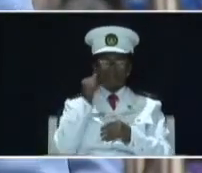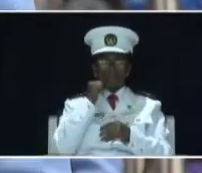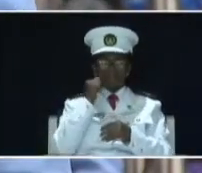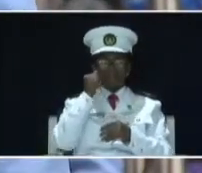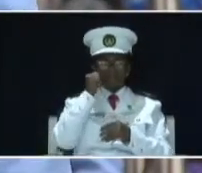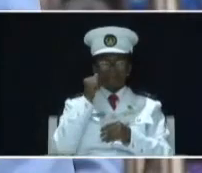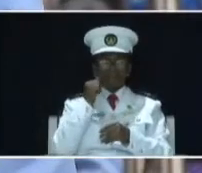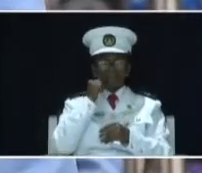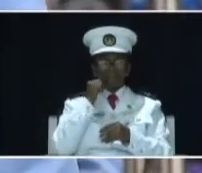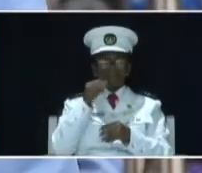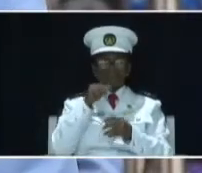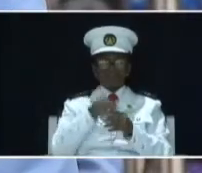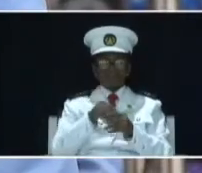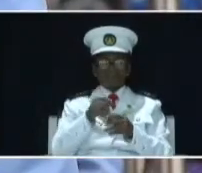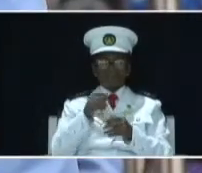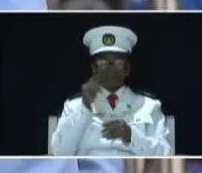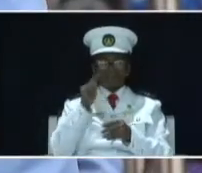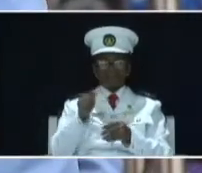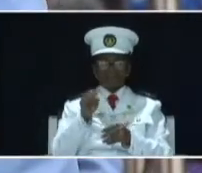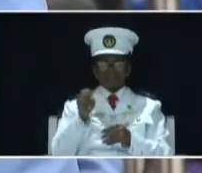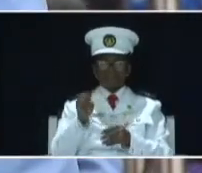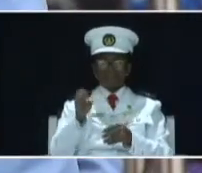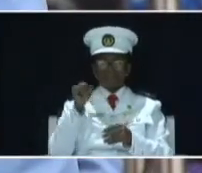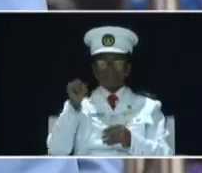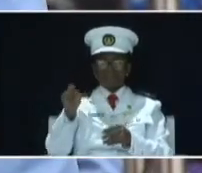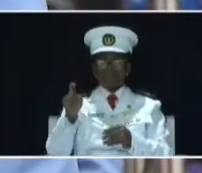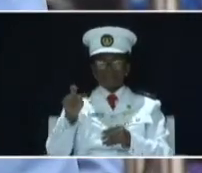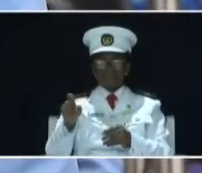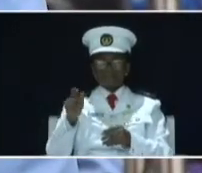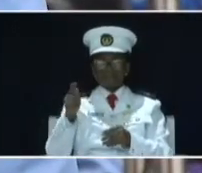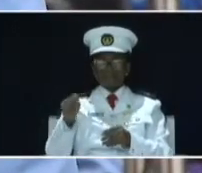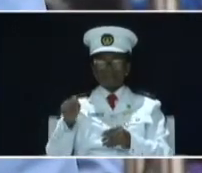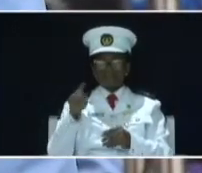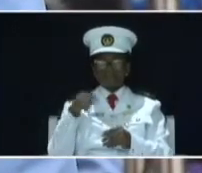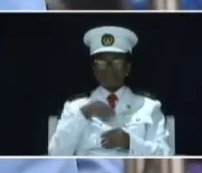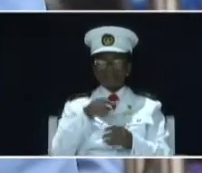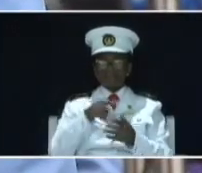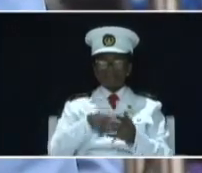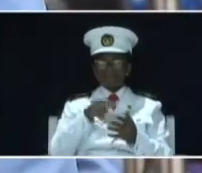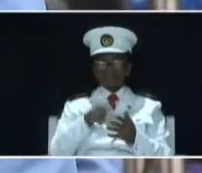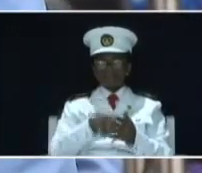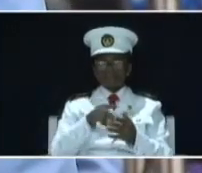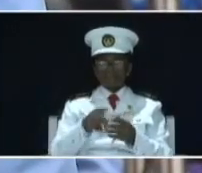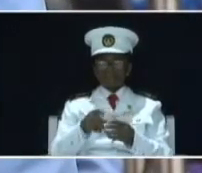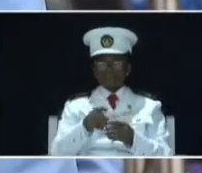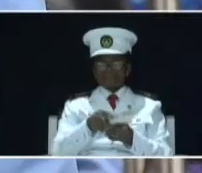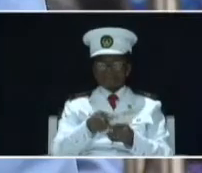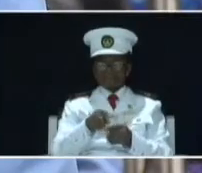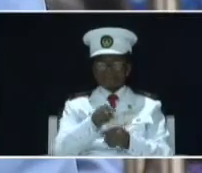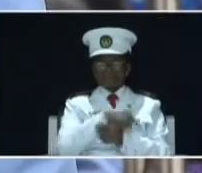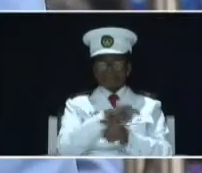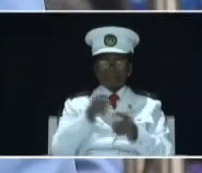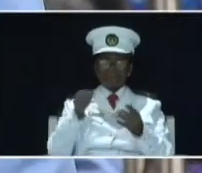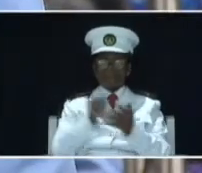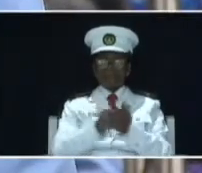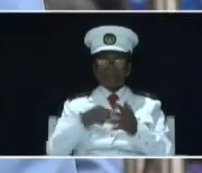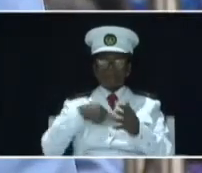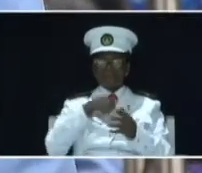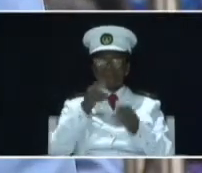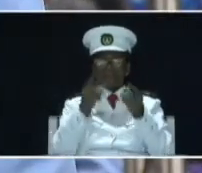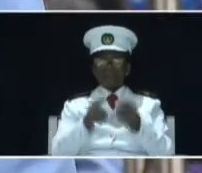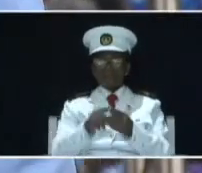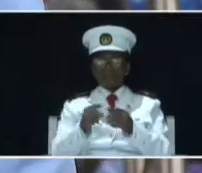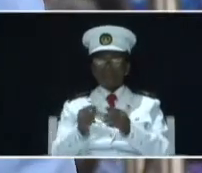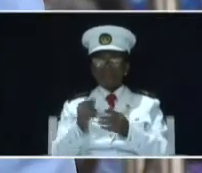So in the text we read today that we want to discuss in details, in Exodus chapter